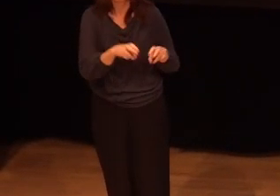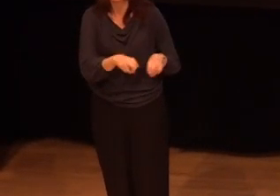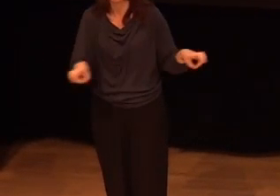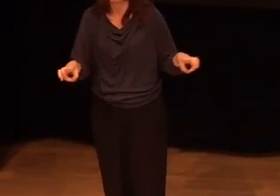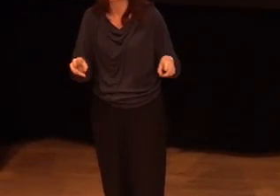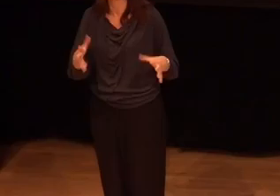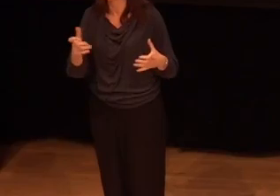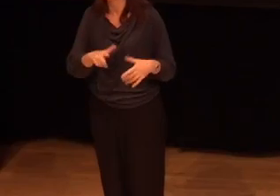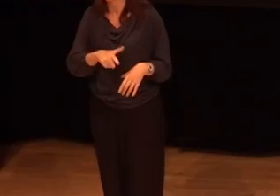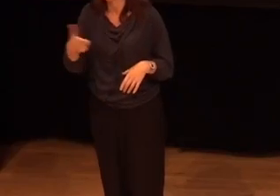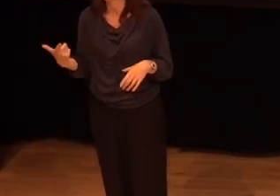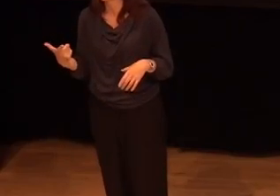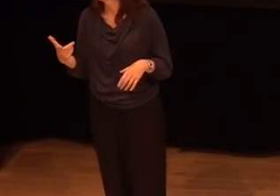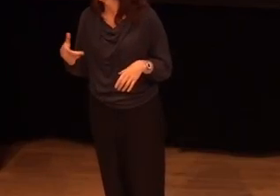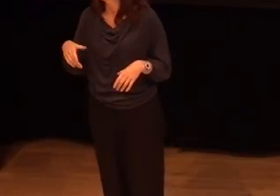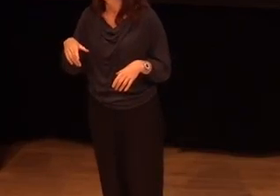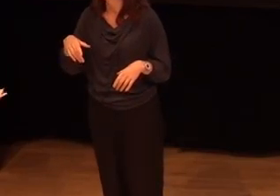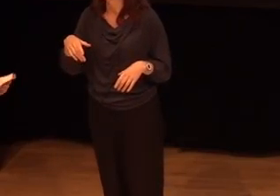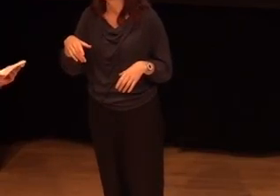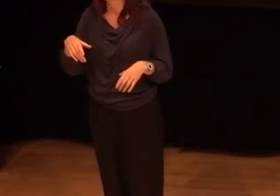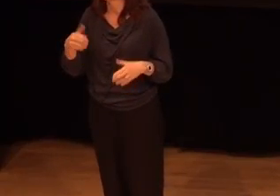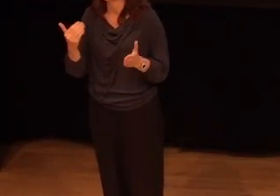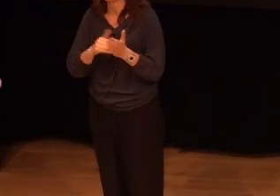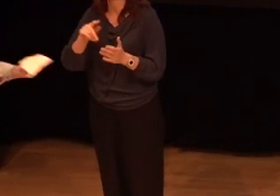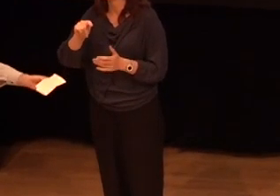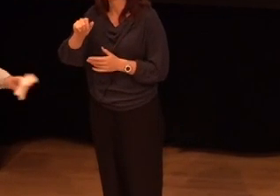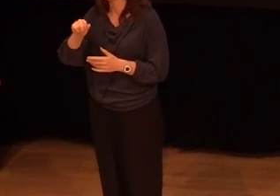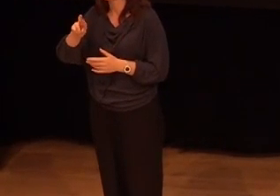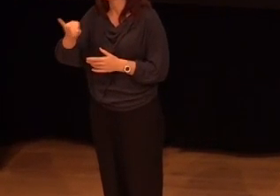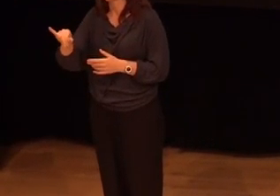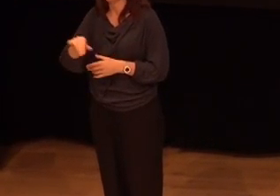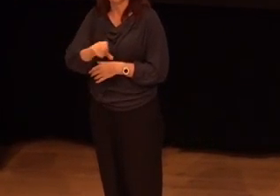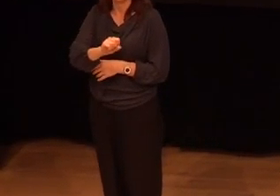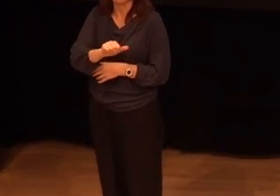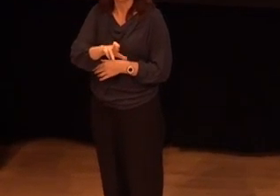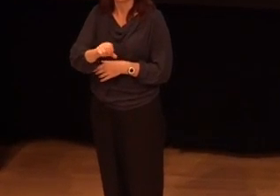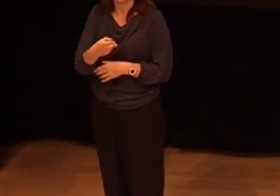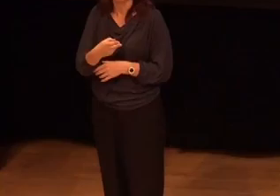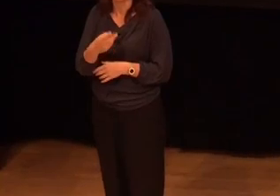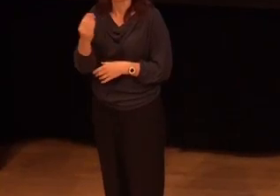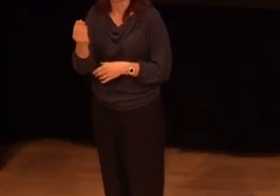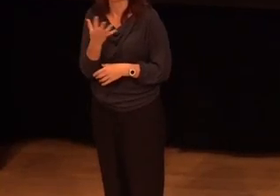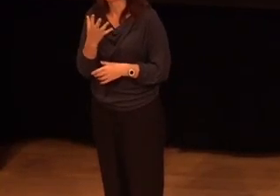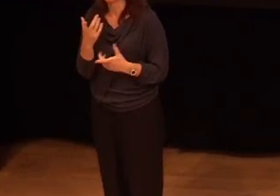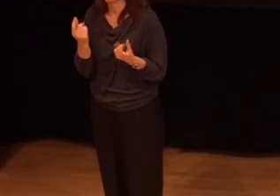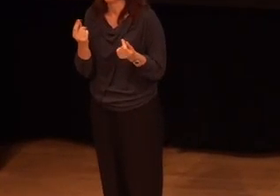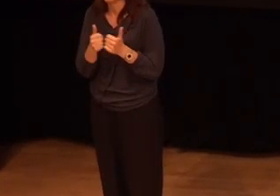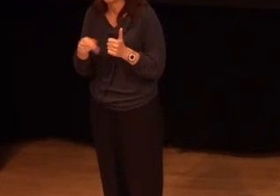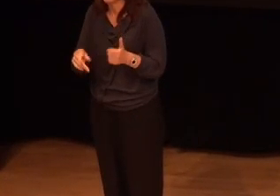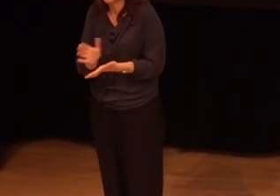panelists, I wanted to hand the microphone over one more time to Terry and Sarah to talk. Tell us what to do with this